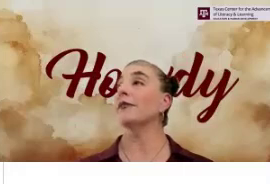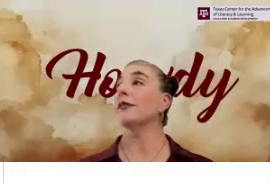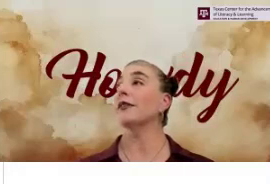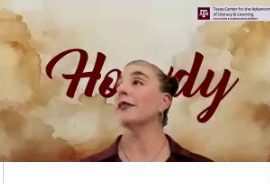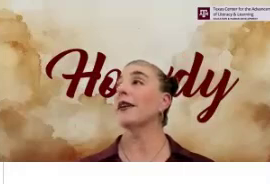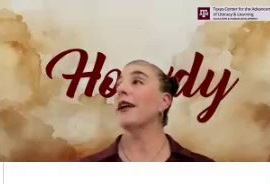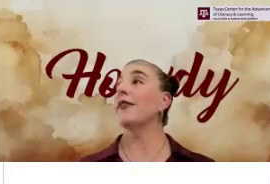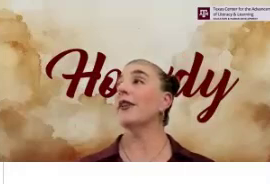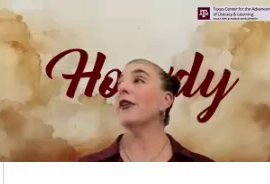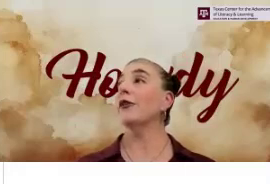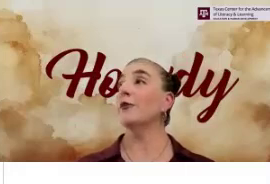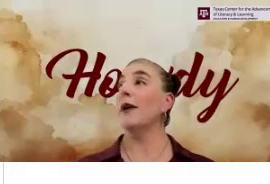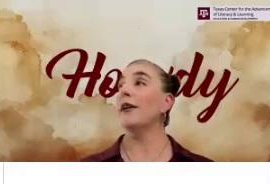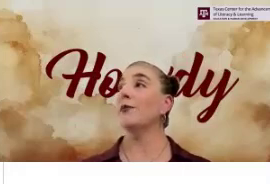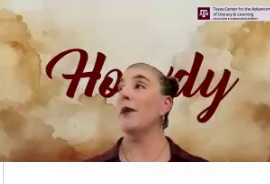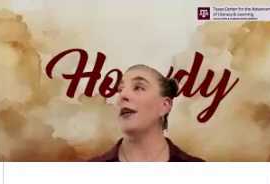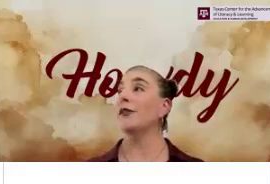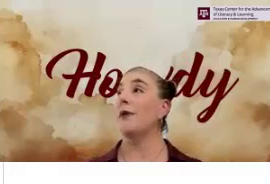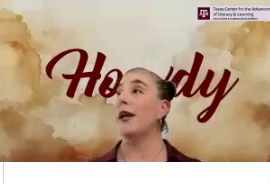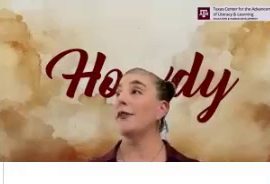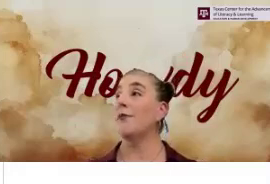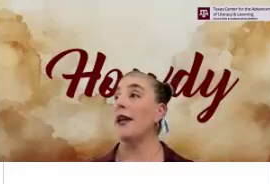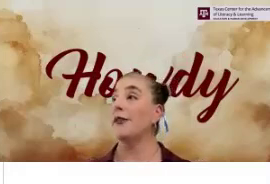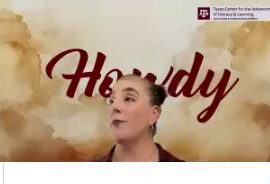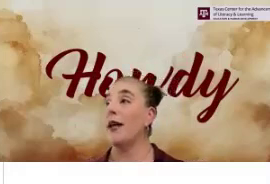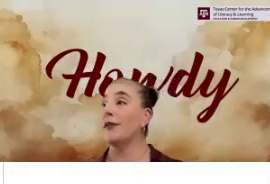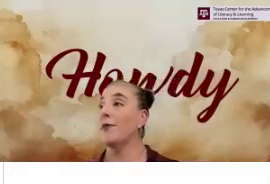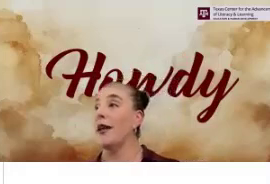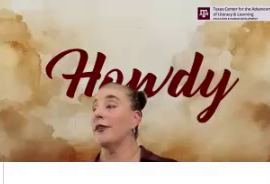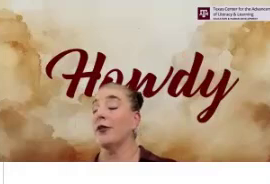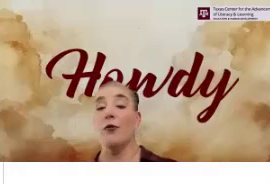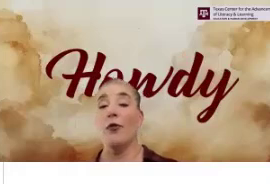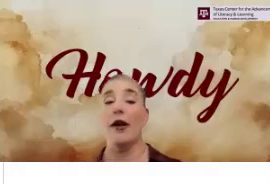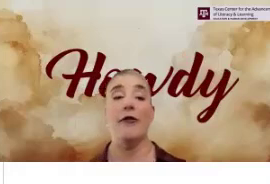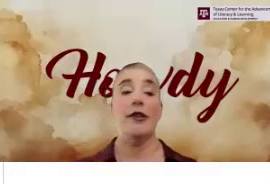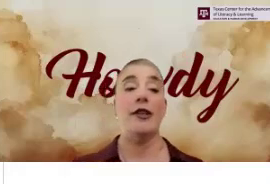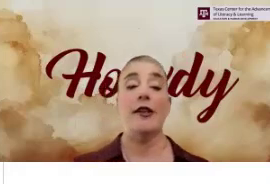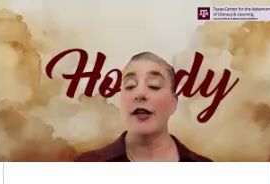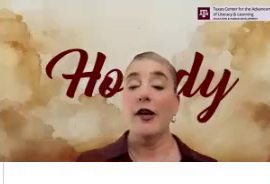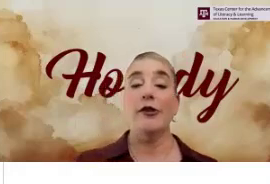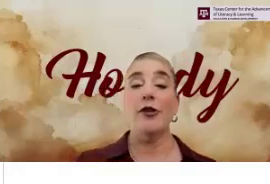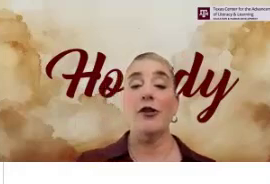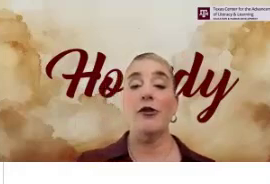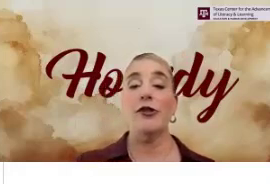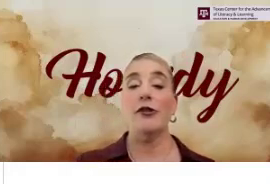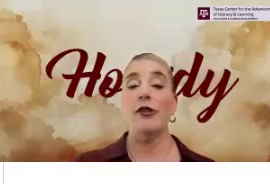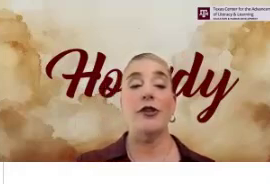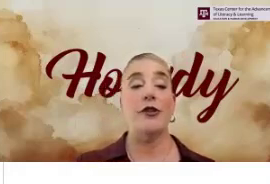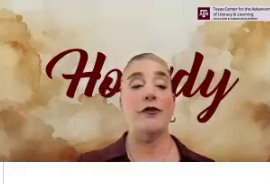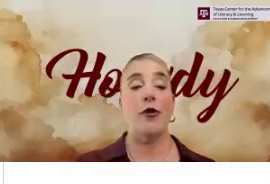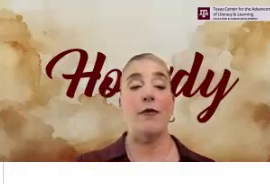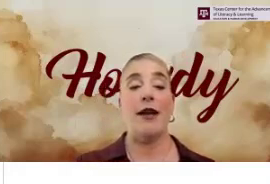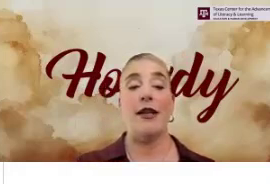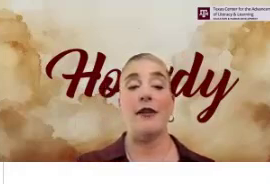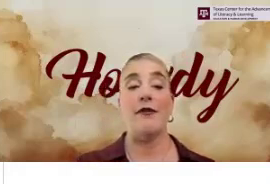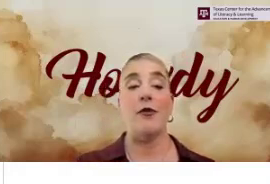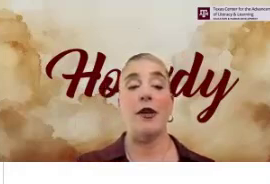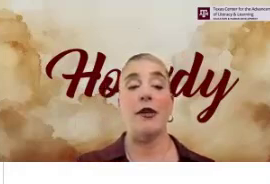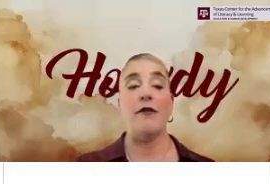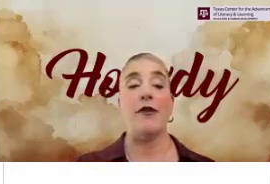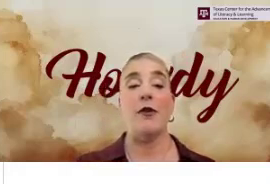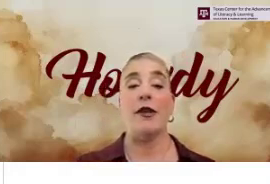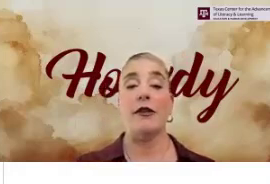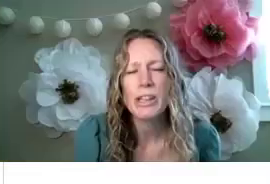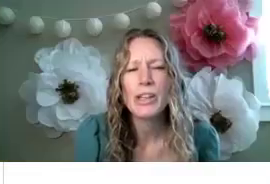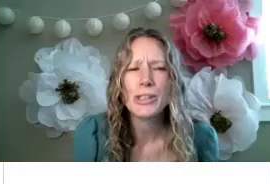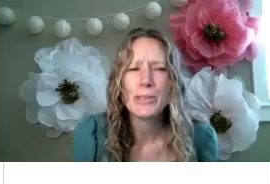spaces. It's going to go space, space, space, space, space, space, or whatever it does. So, just look at your formatting if you